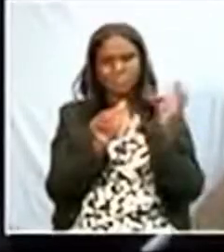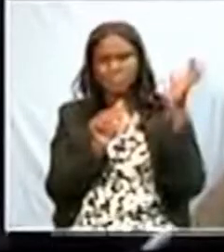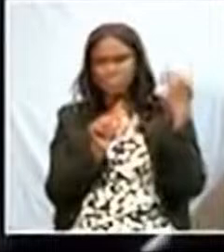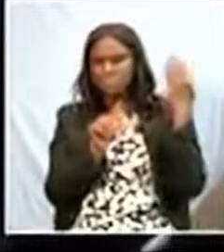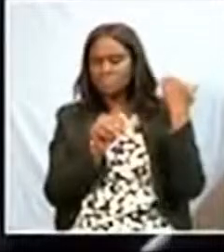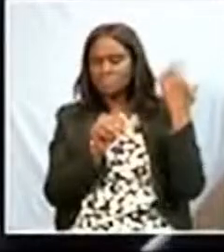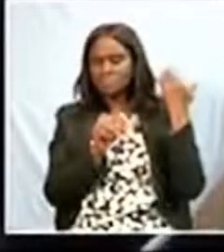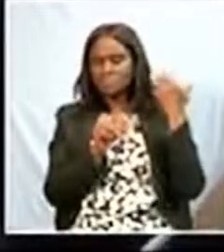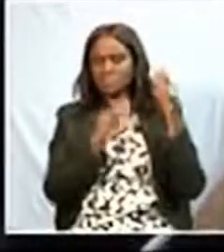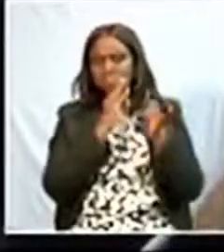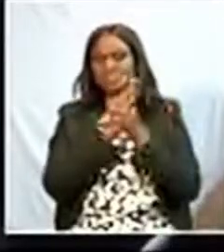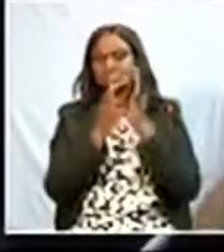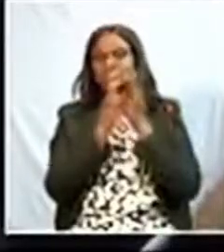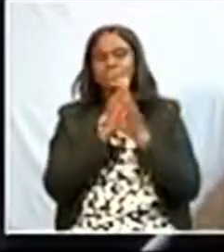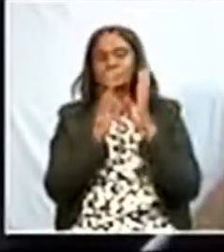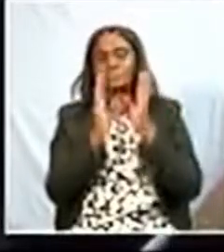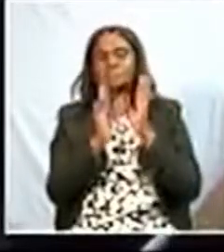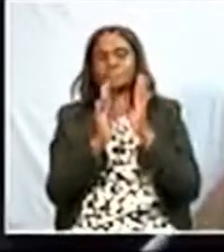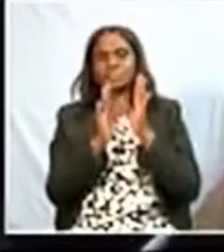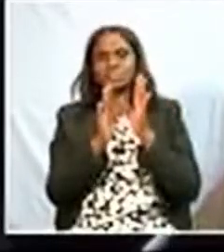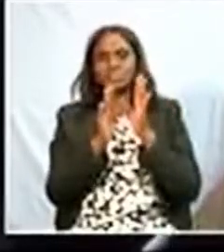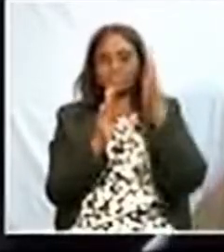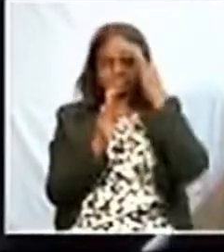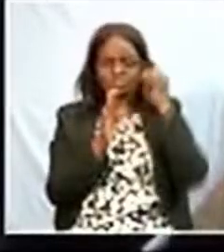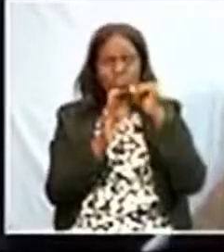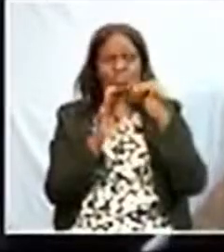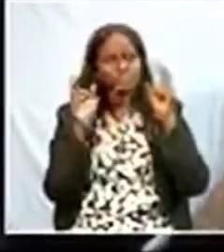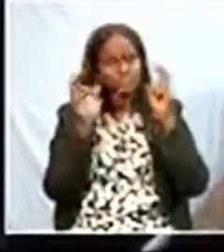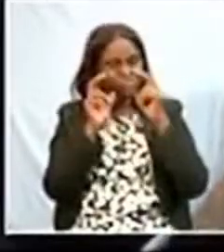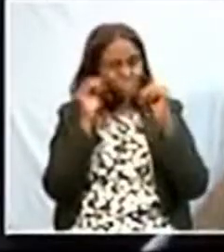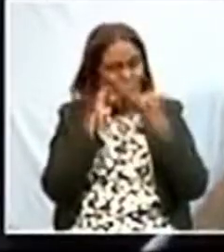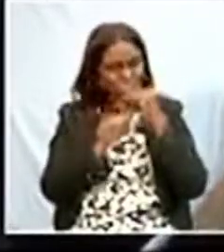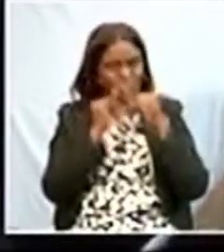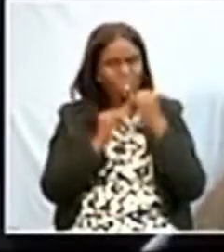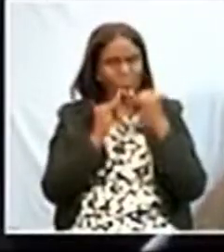past contracts? Why is it not conducted?